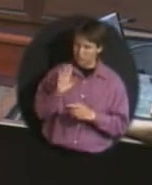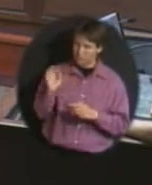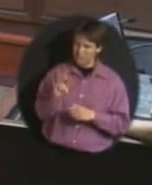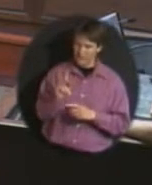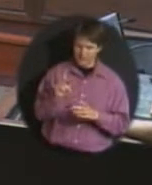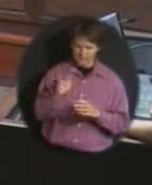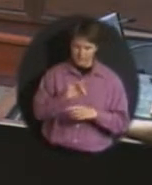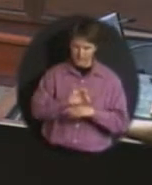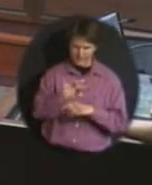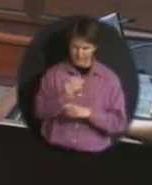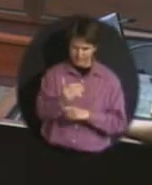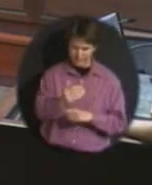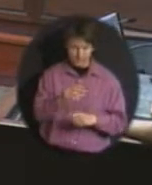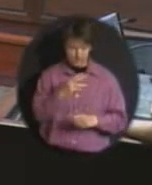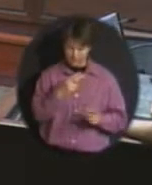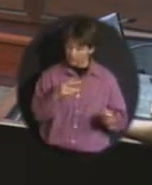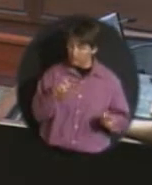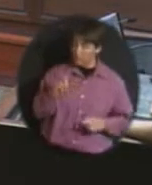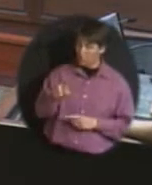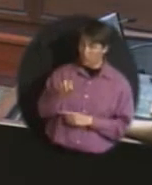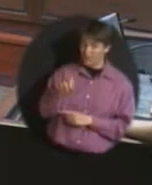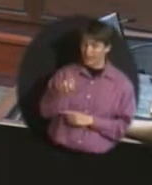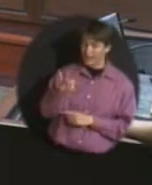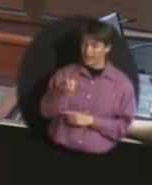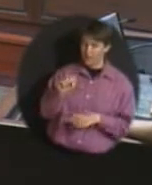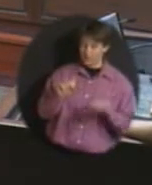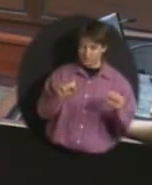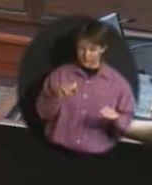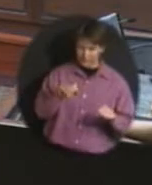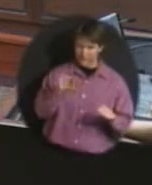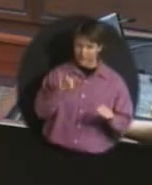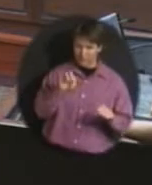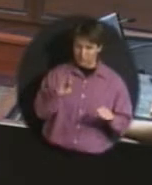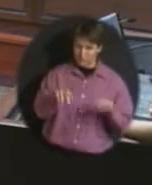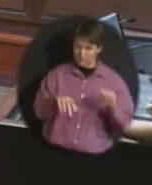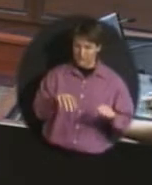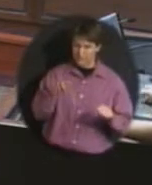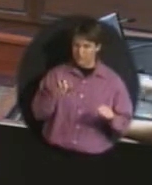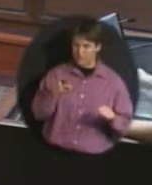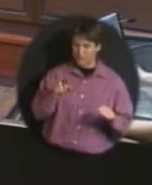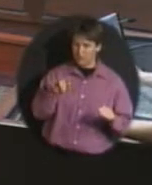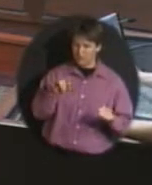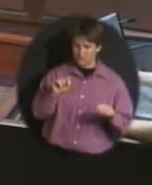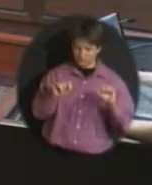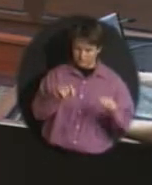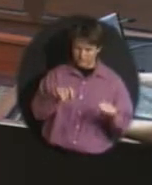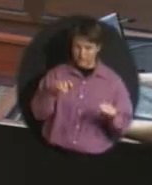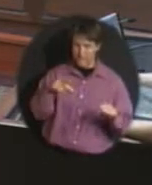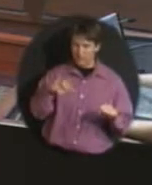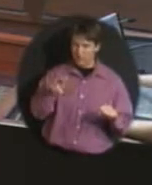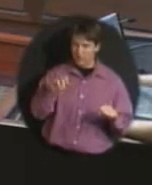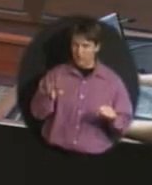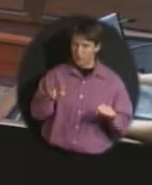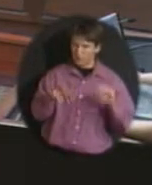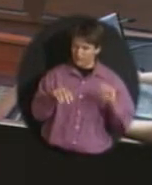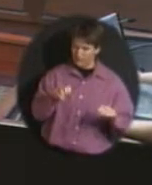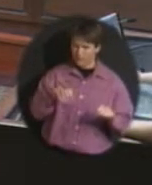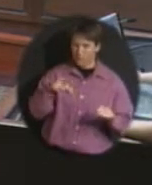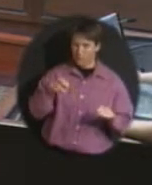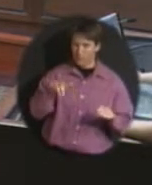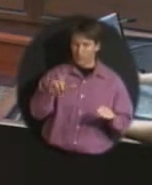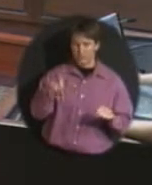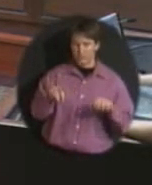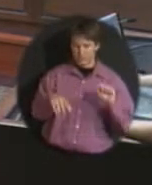8:15 PM. Ms. Hibbs? Dr. Daniels? Yes. Mrs. Felter? Yes. Mrs. Martin? Yes. Mr. Parker? Yes. Mr. Poland? Yes.